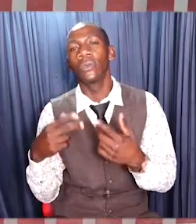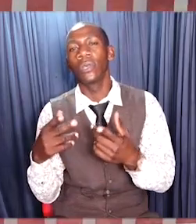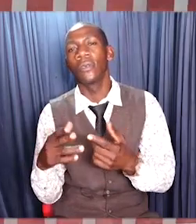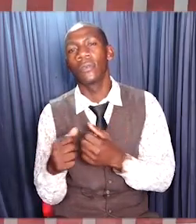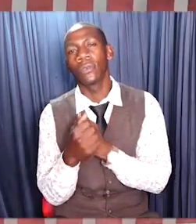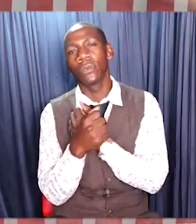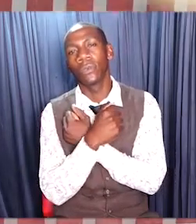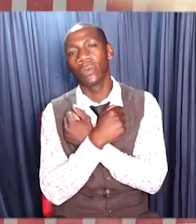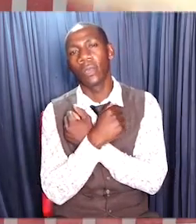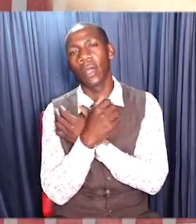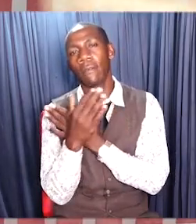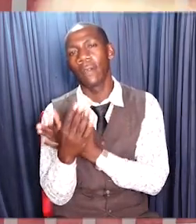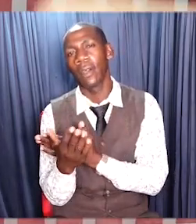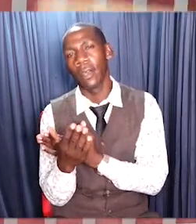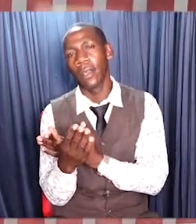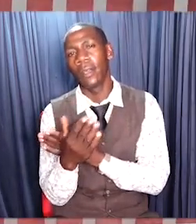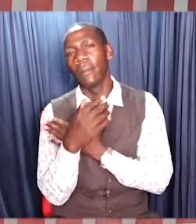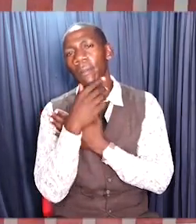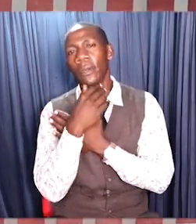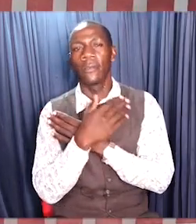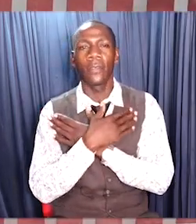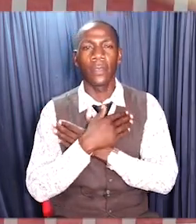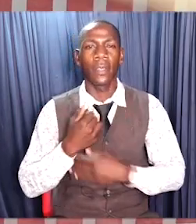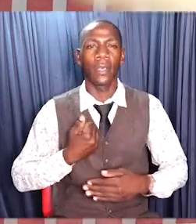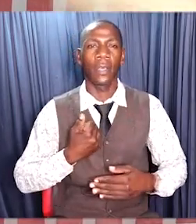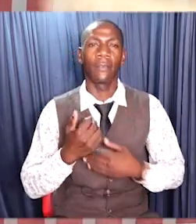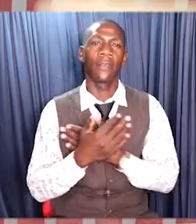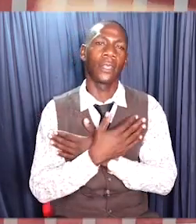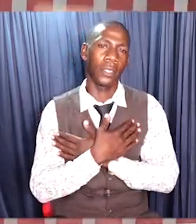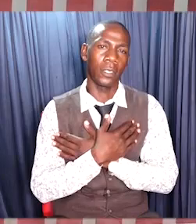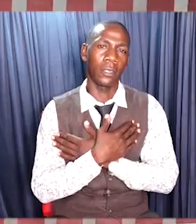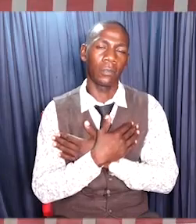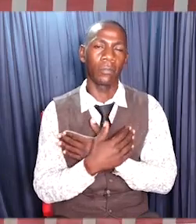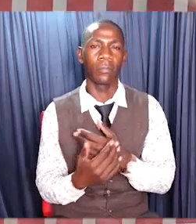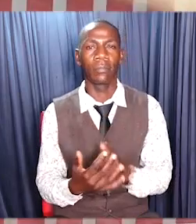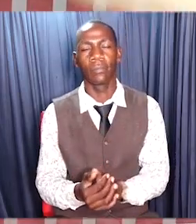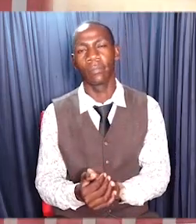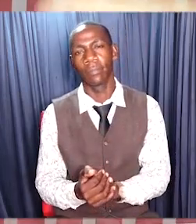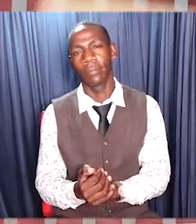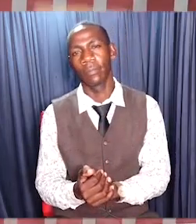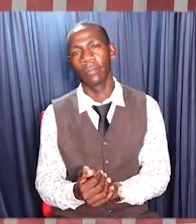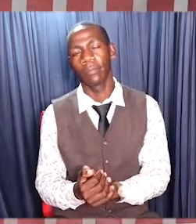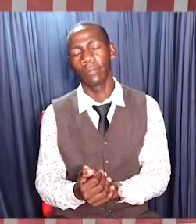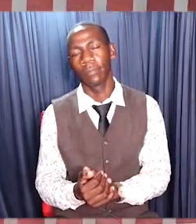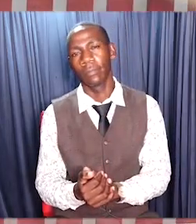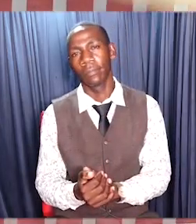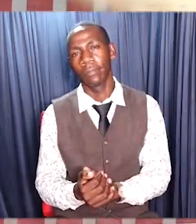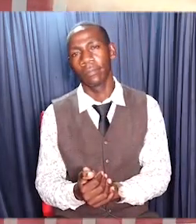wako. It's because you want to give to your lover. Boyfriend, girlfriend. Your boyfriend and girlfriend.